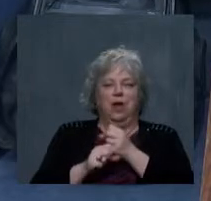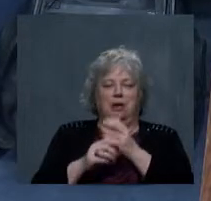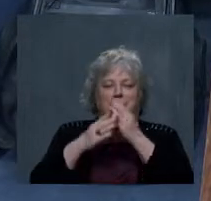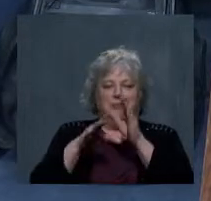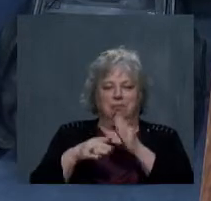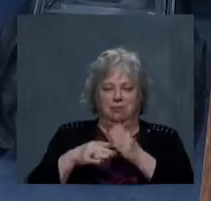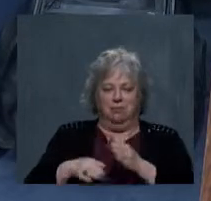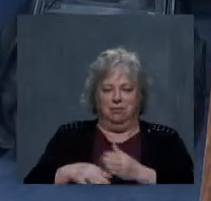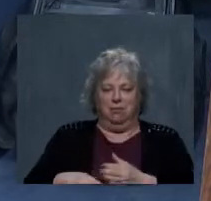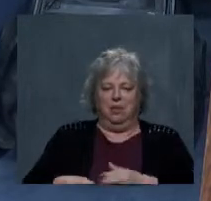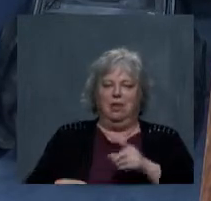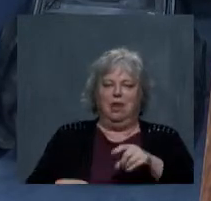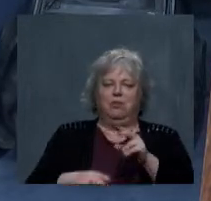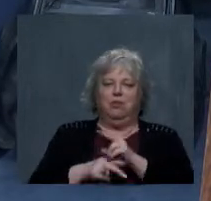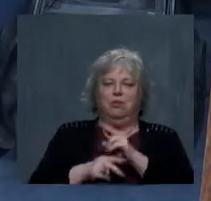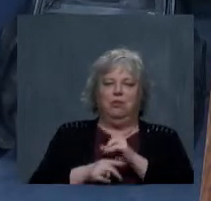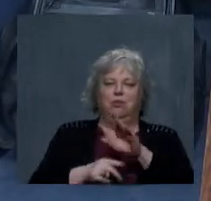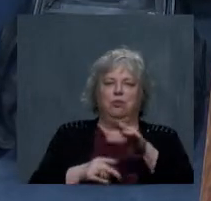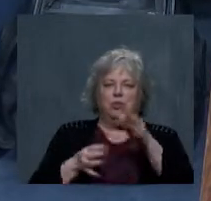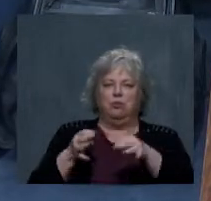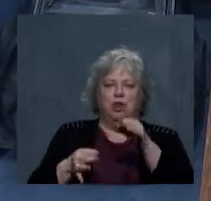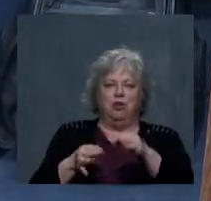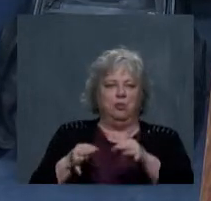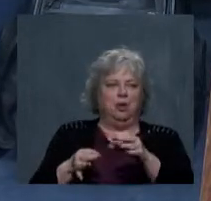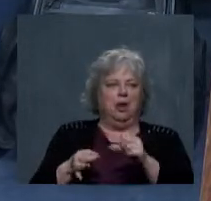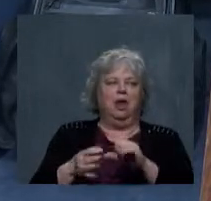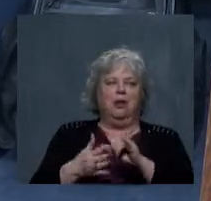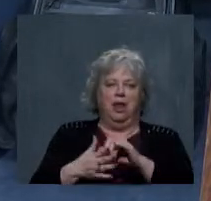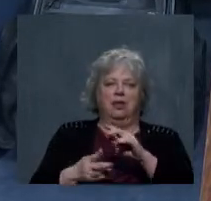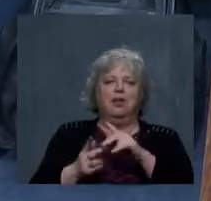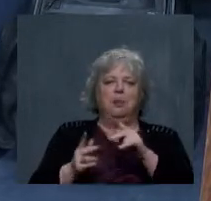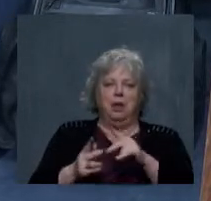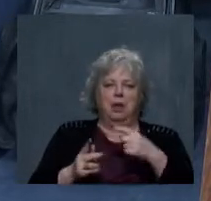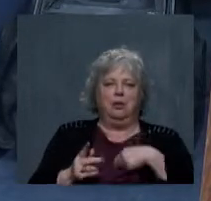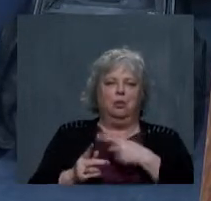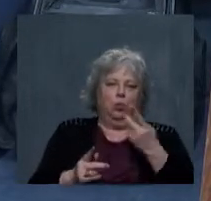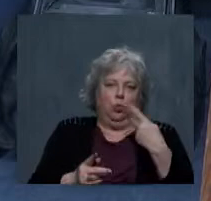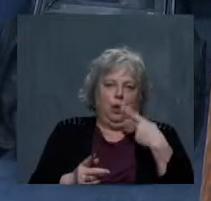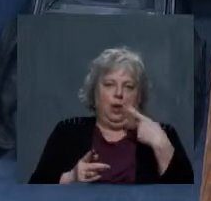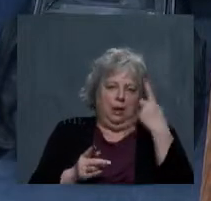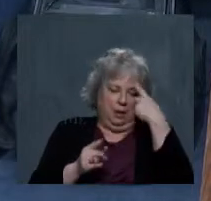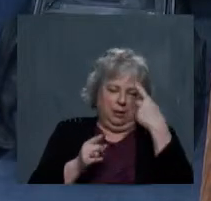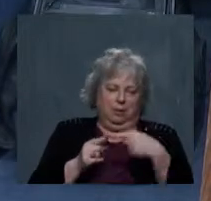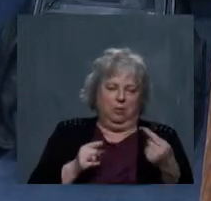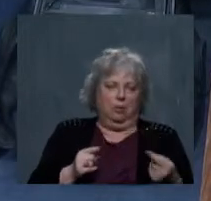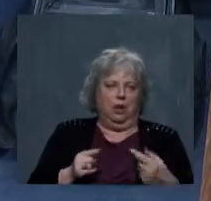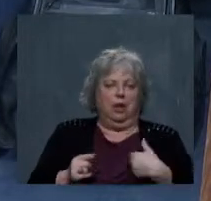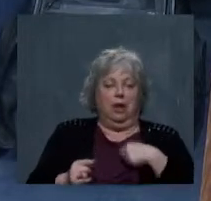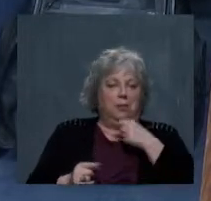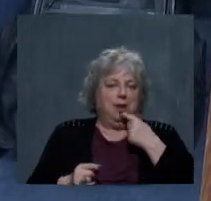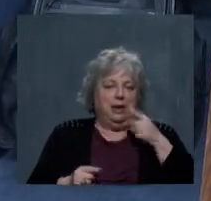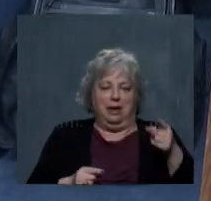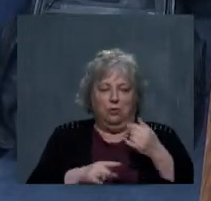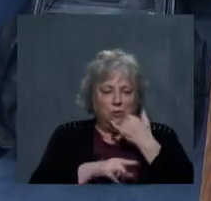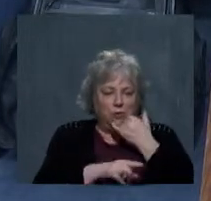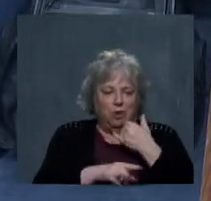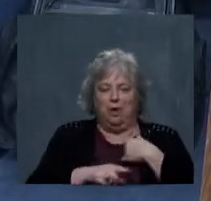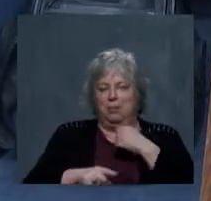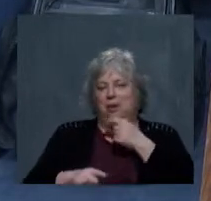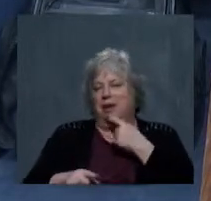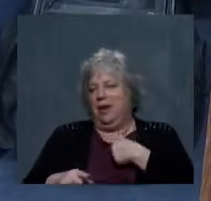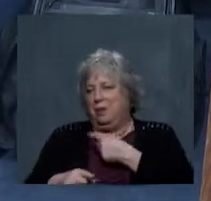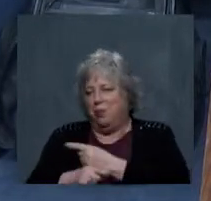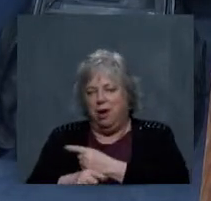You have to use your judgment, and that's where we disagree. I'm not saying that Arnie's wrong. I'm not saying that I'm